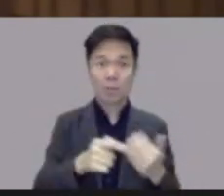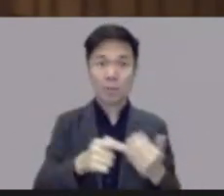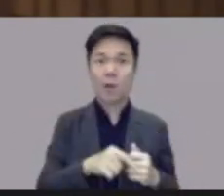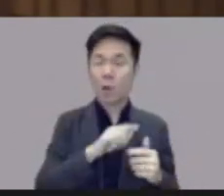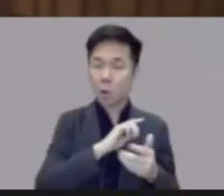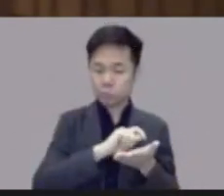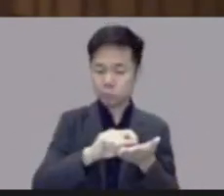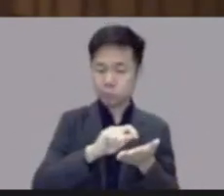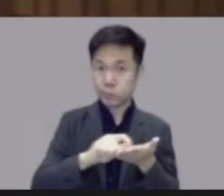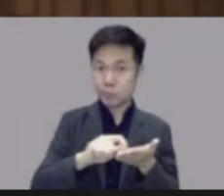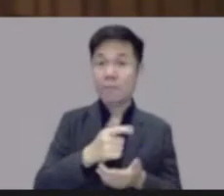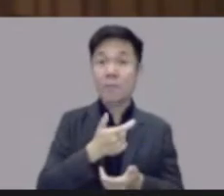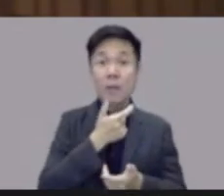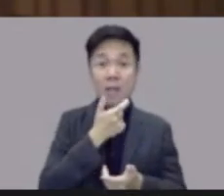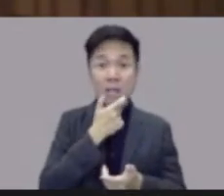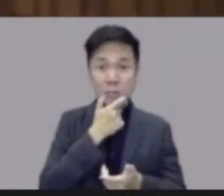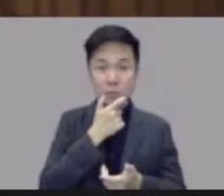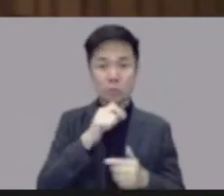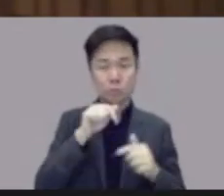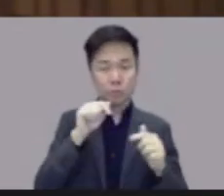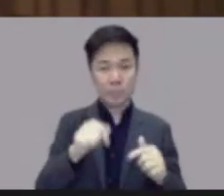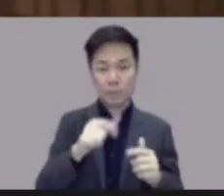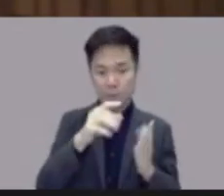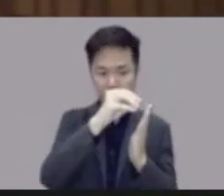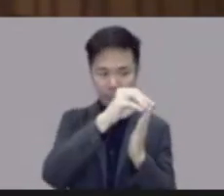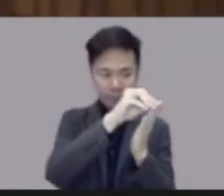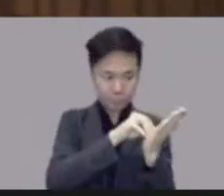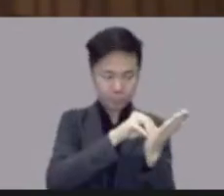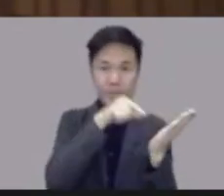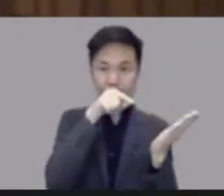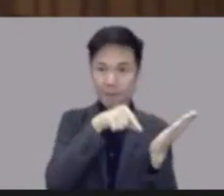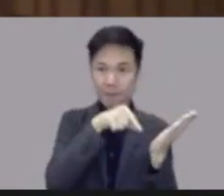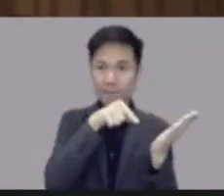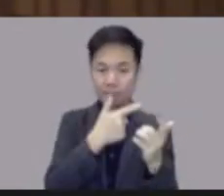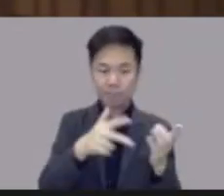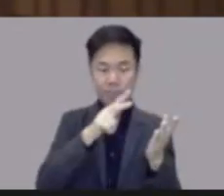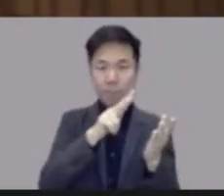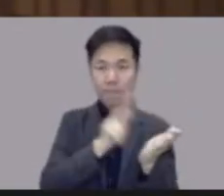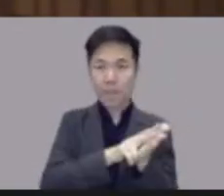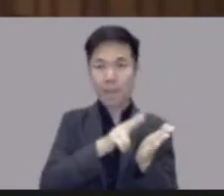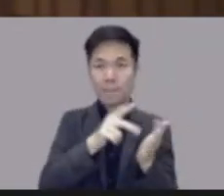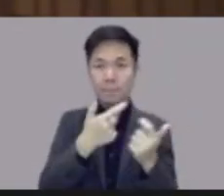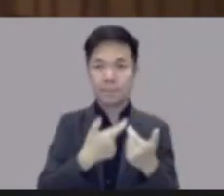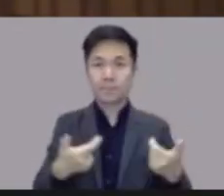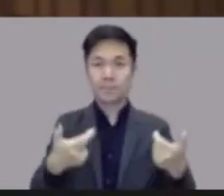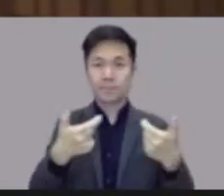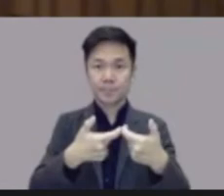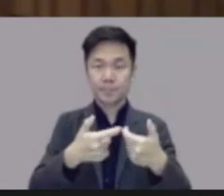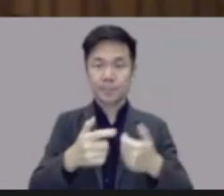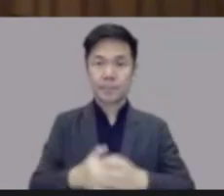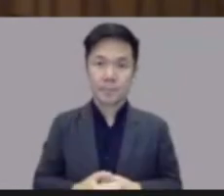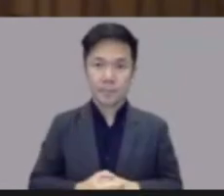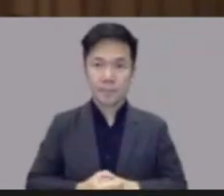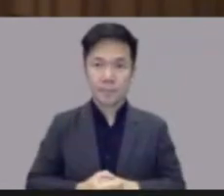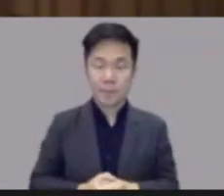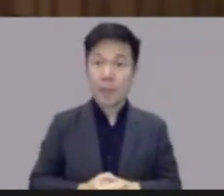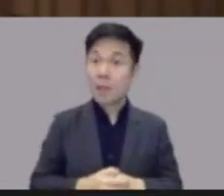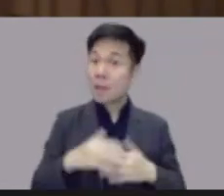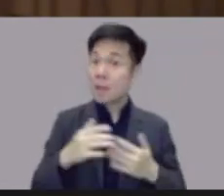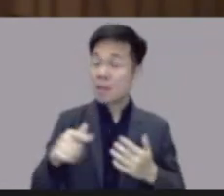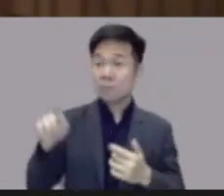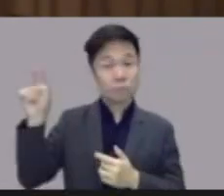constitutes an authentic record of the proceedings in any case of inconsistency between the interpretation